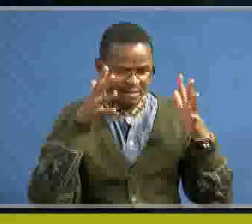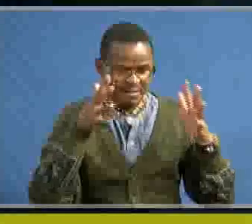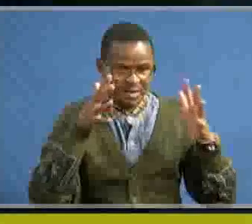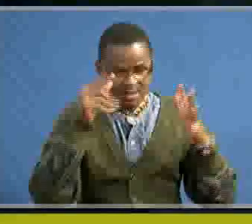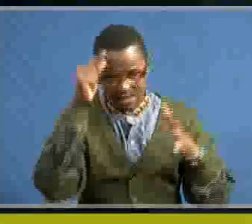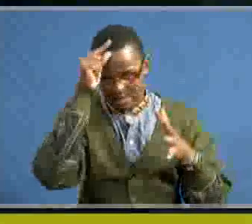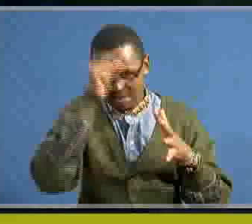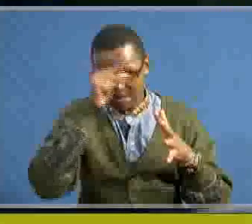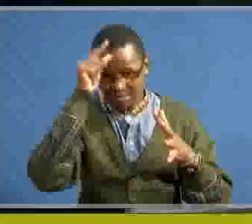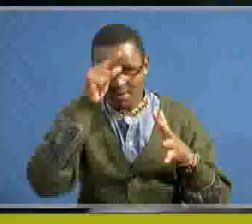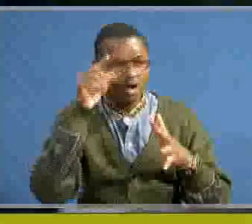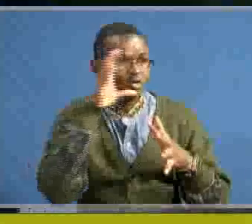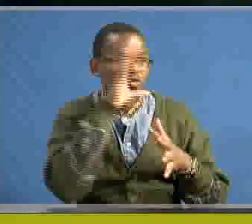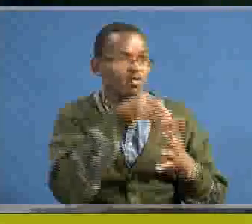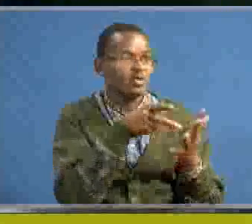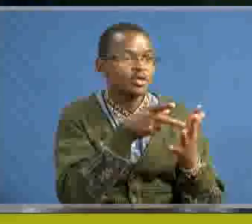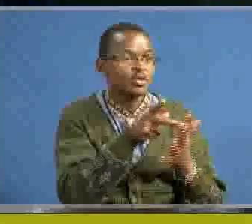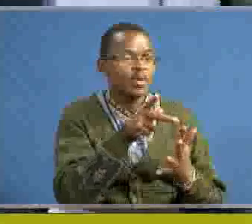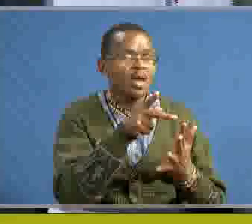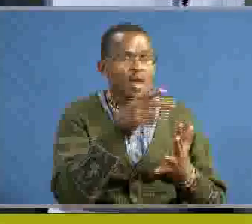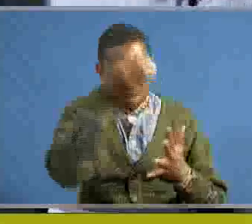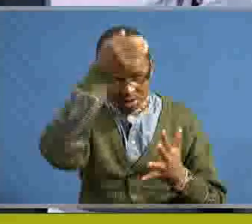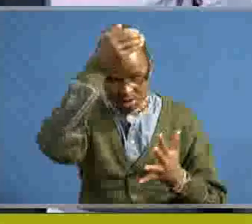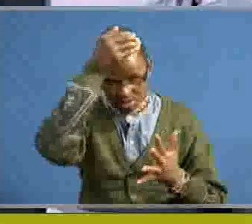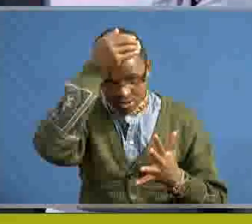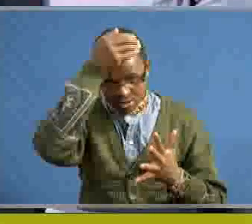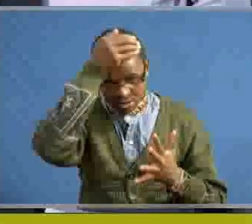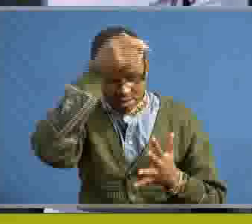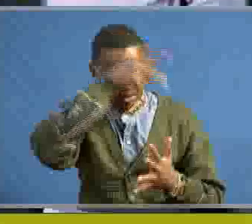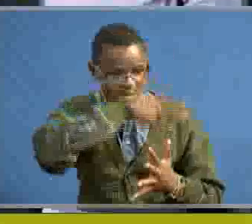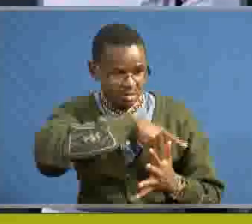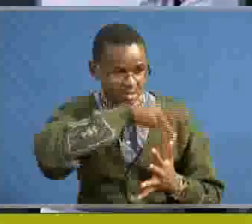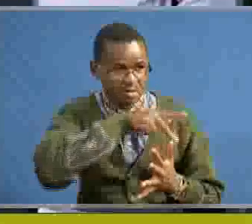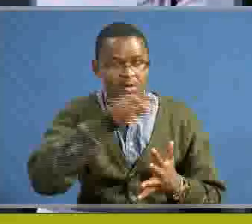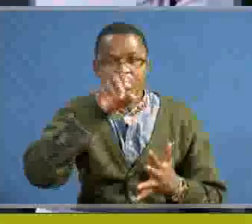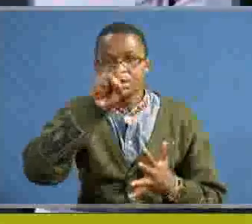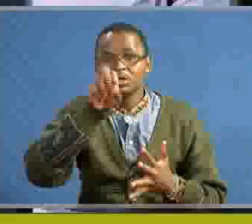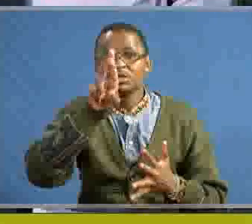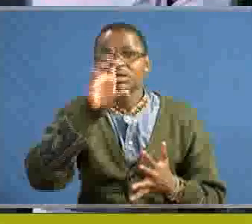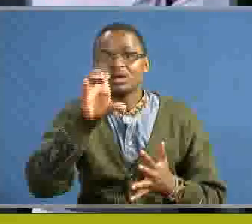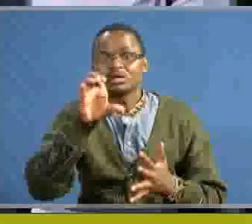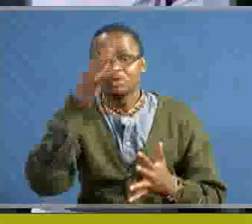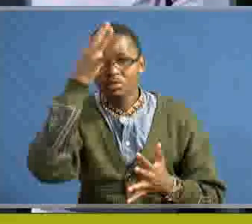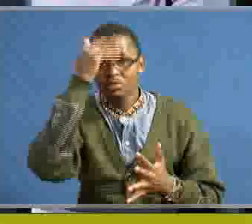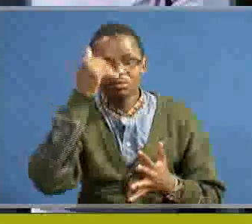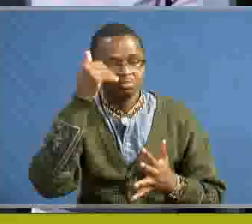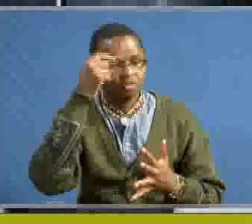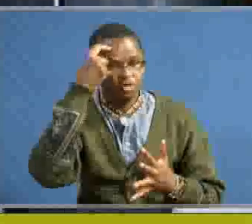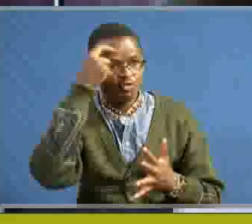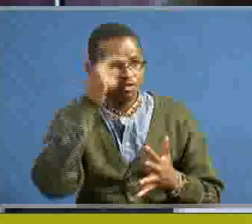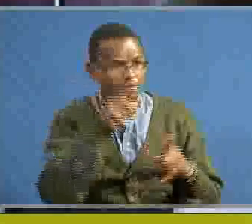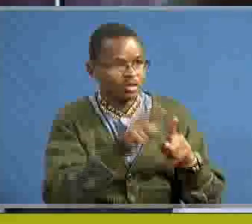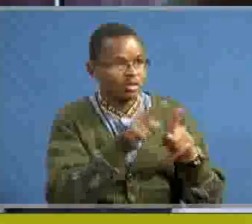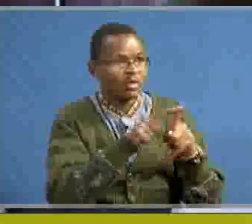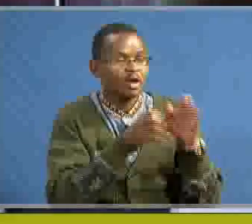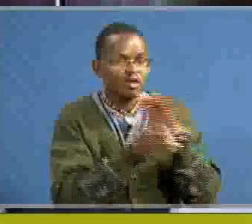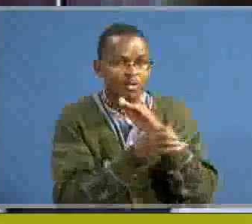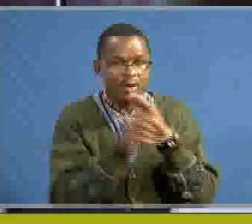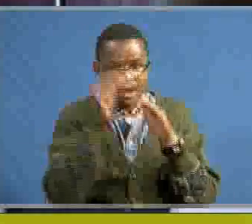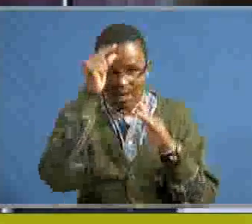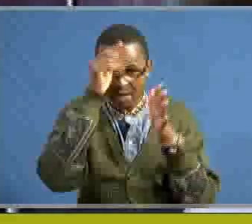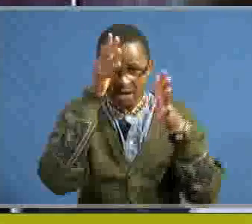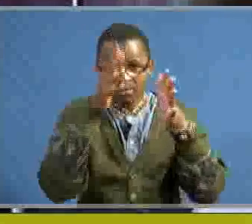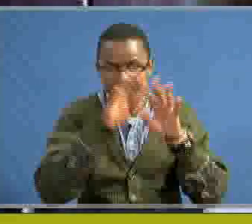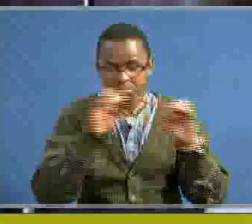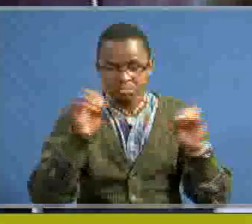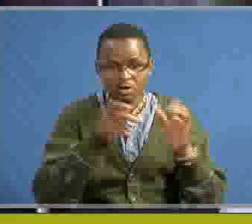silicalia countess aqua leepu's maneuver growl the Shira kala azar sequin Gilliam Chaka Tahoe Nakashima Havana